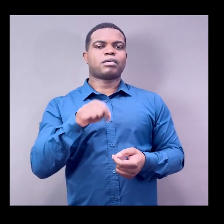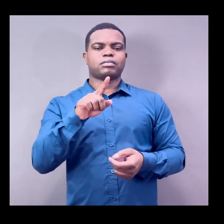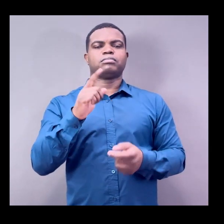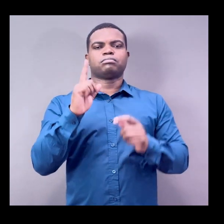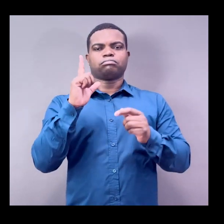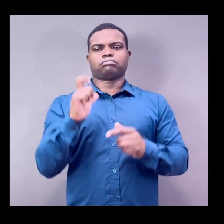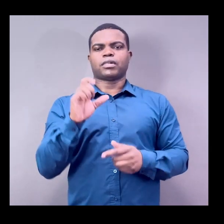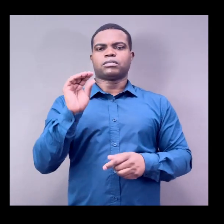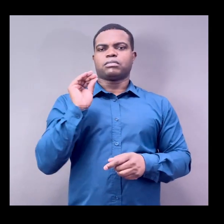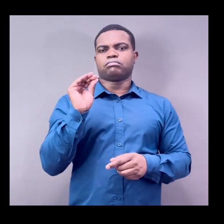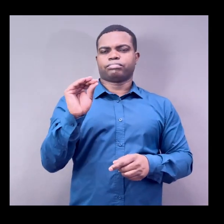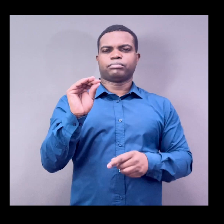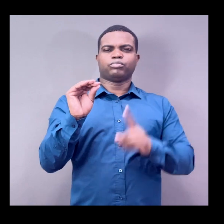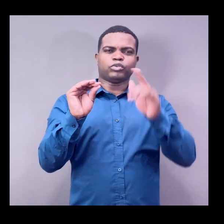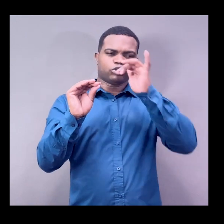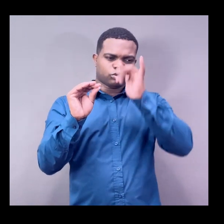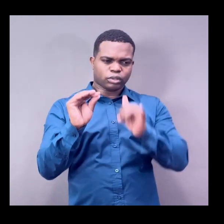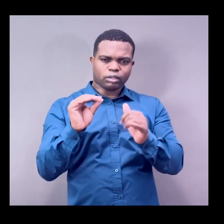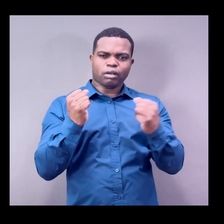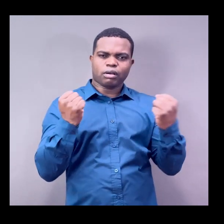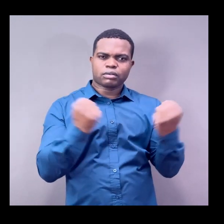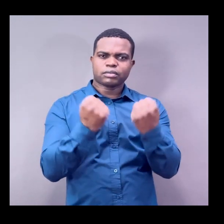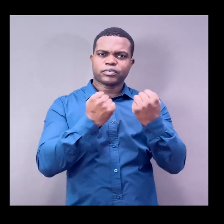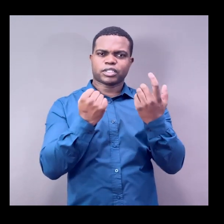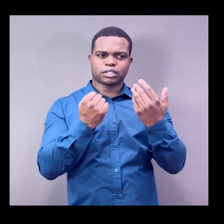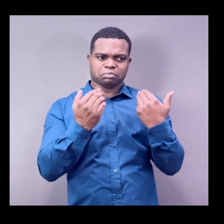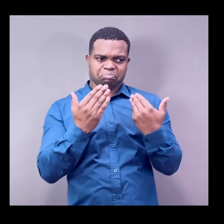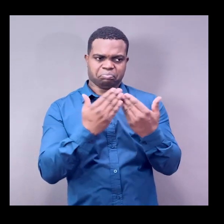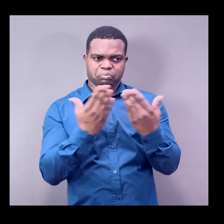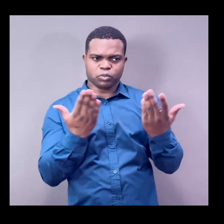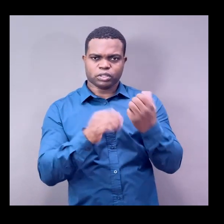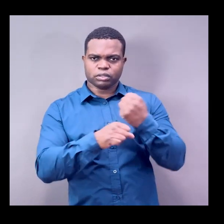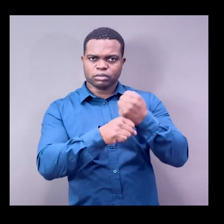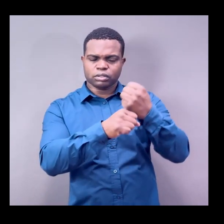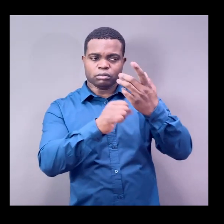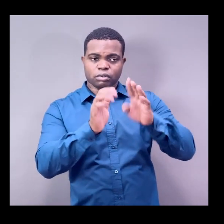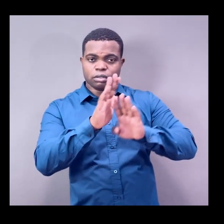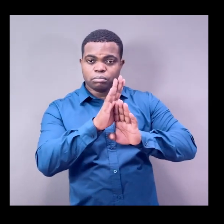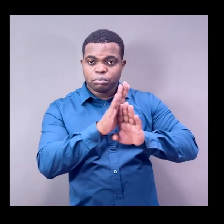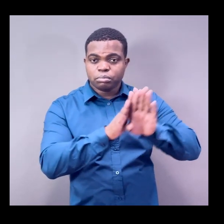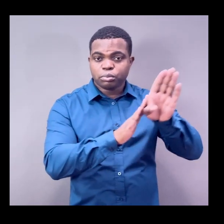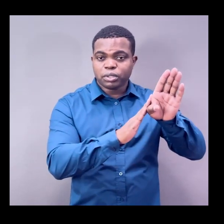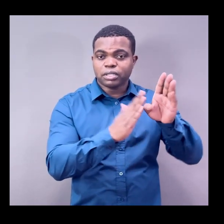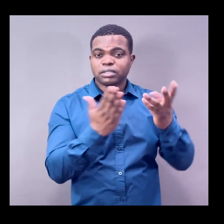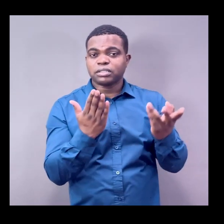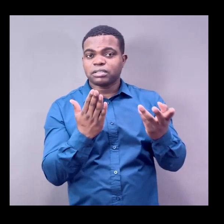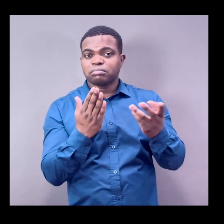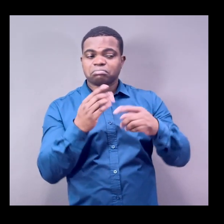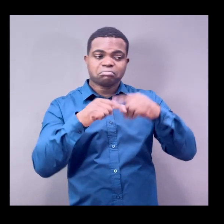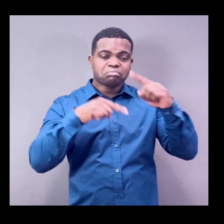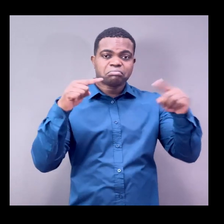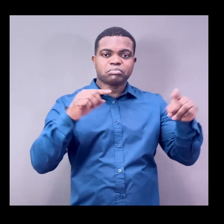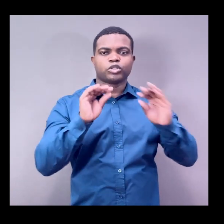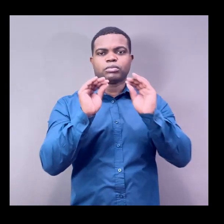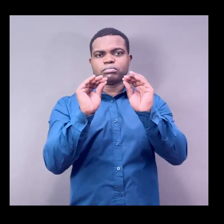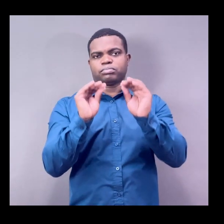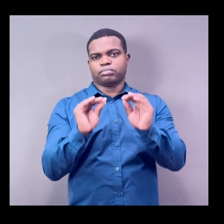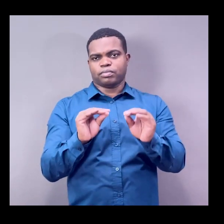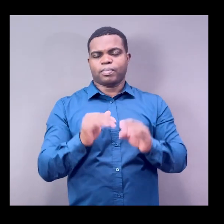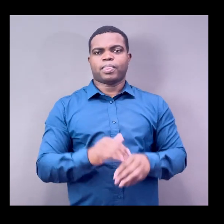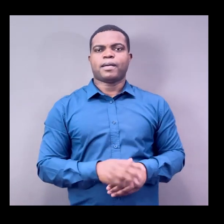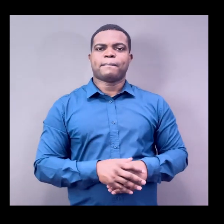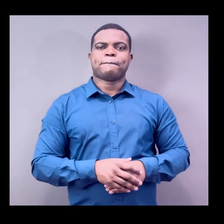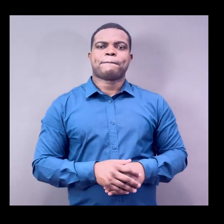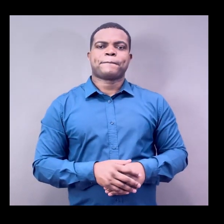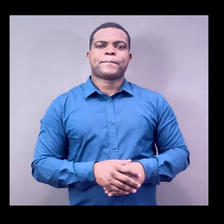start checking the activities and the progress. So this is the activity and this is the progress. So this